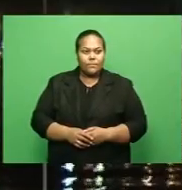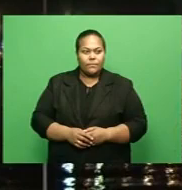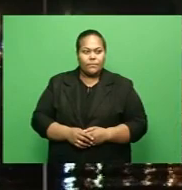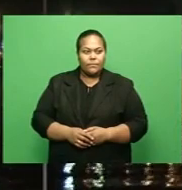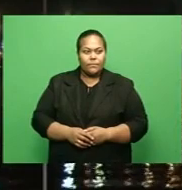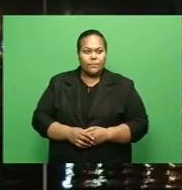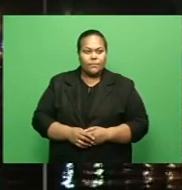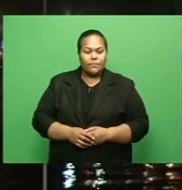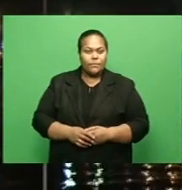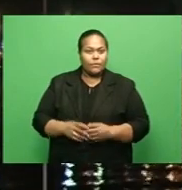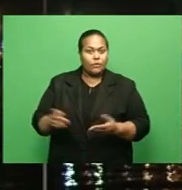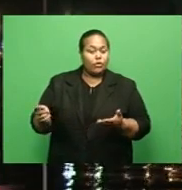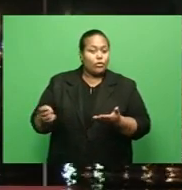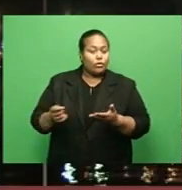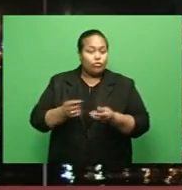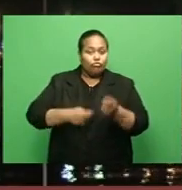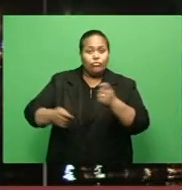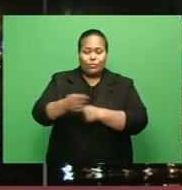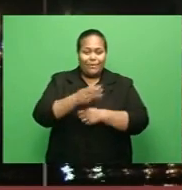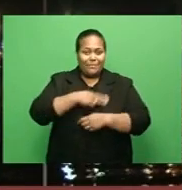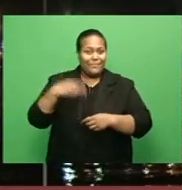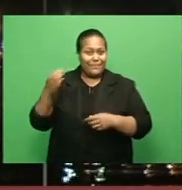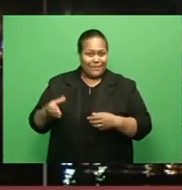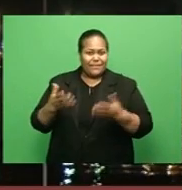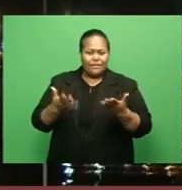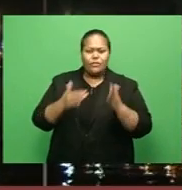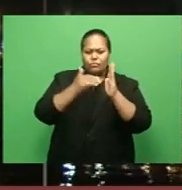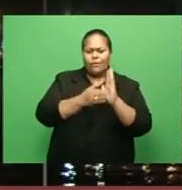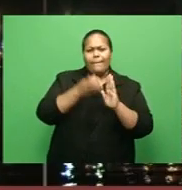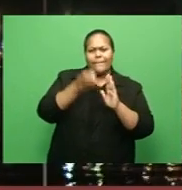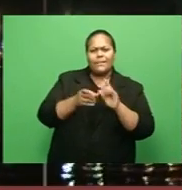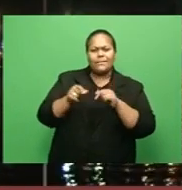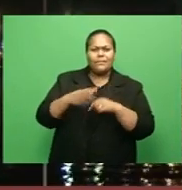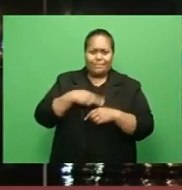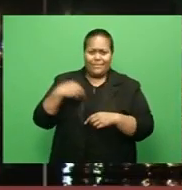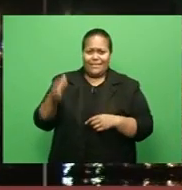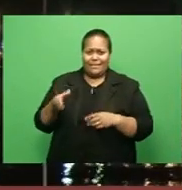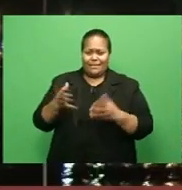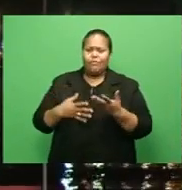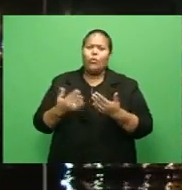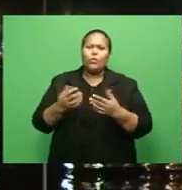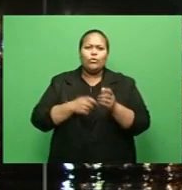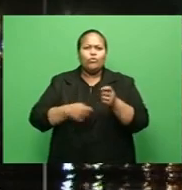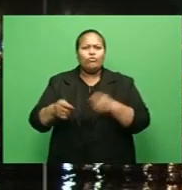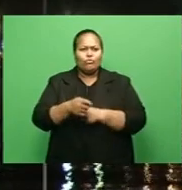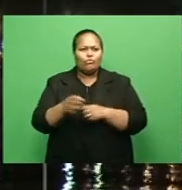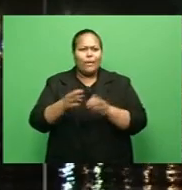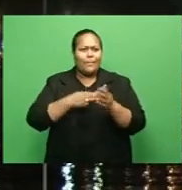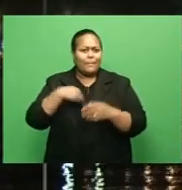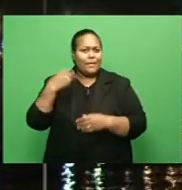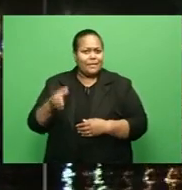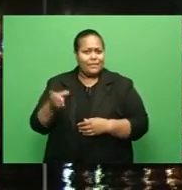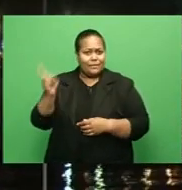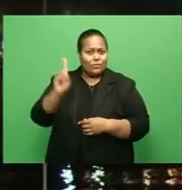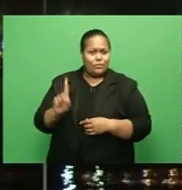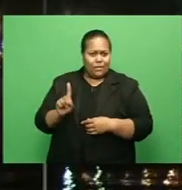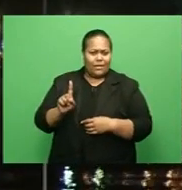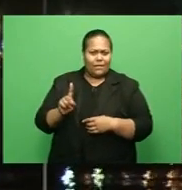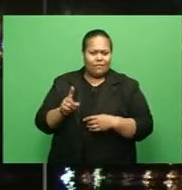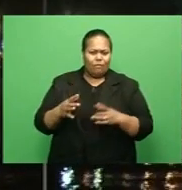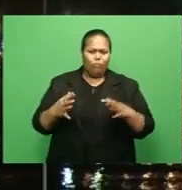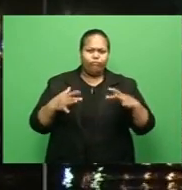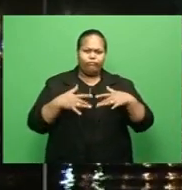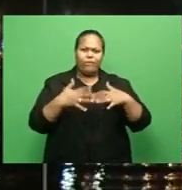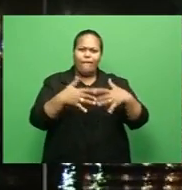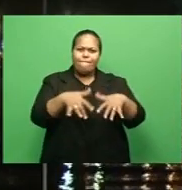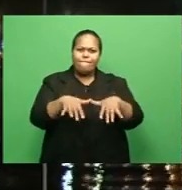Trade Minister Fayaz Koya chaired a meeting of Pacific Island Forum Trade Ministers today to assess candidates vying for the position of Director